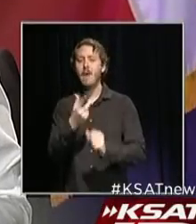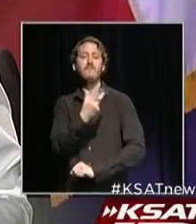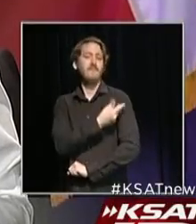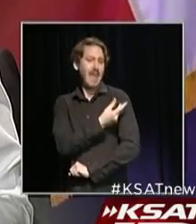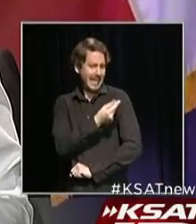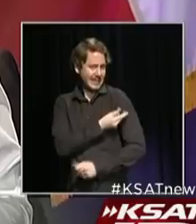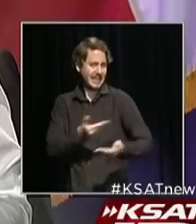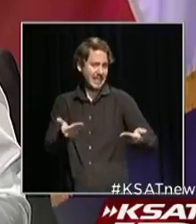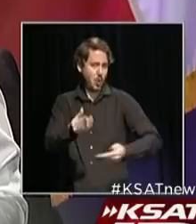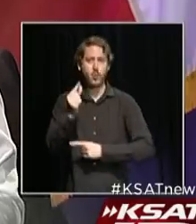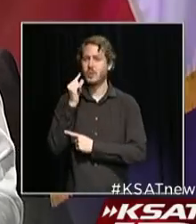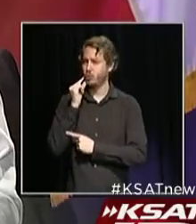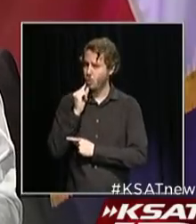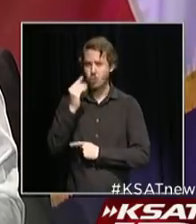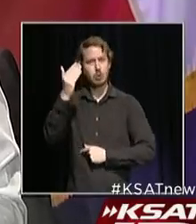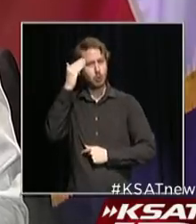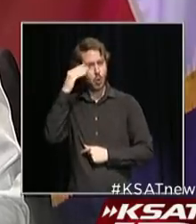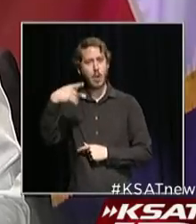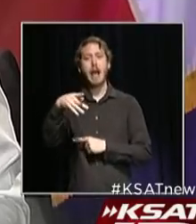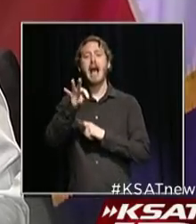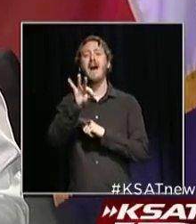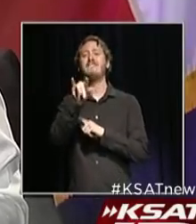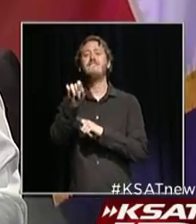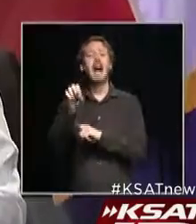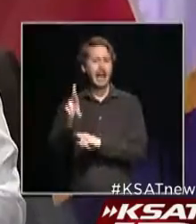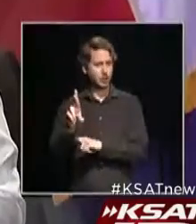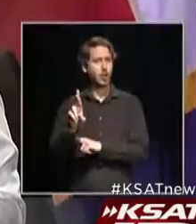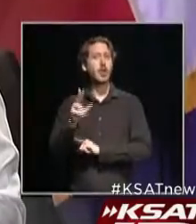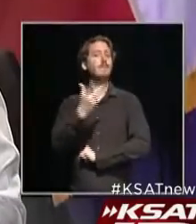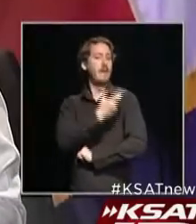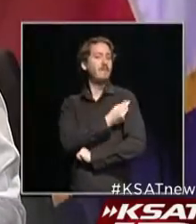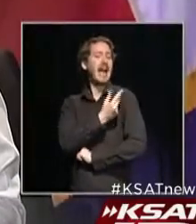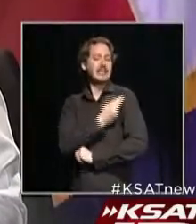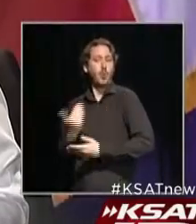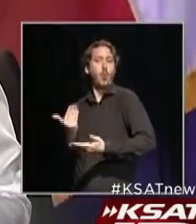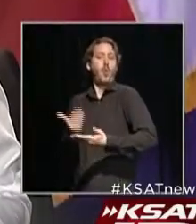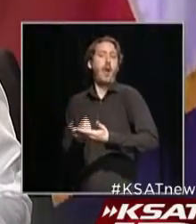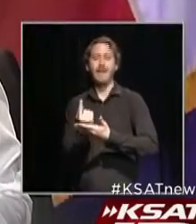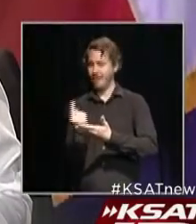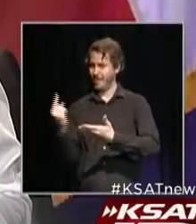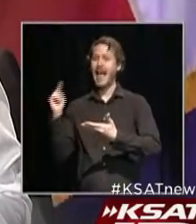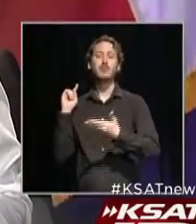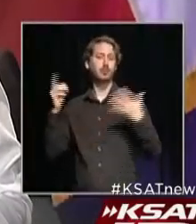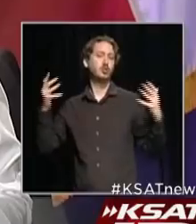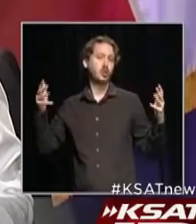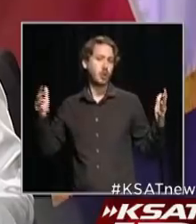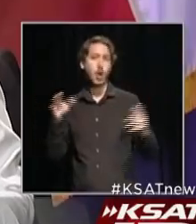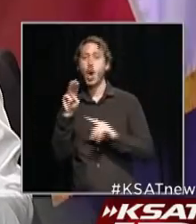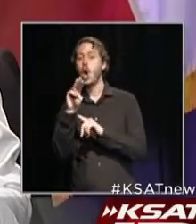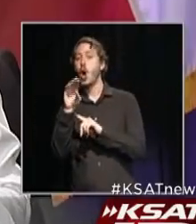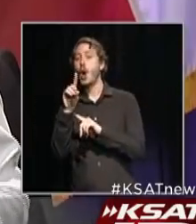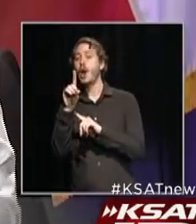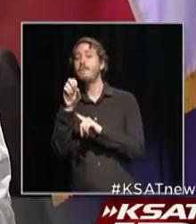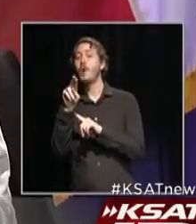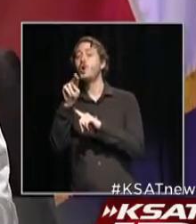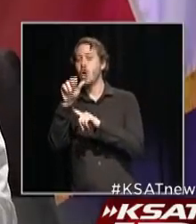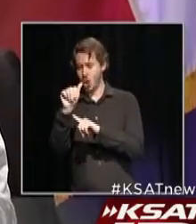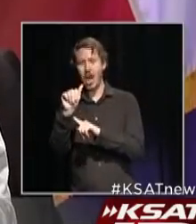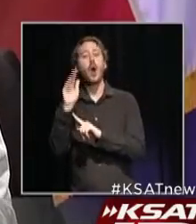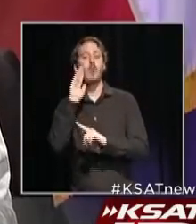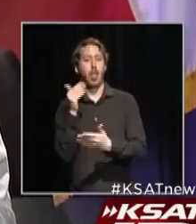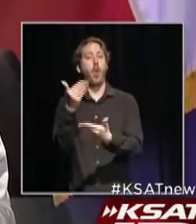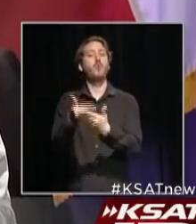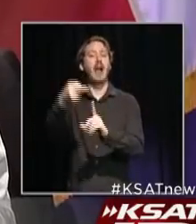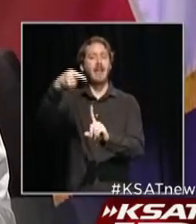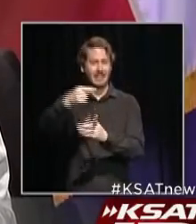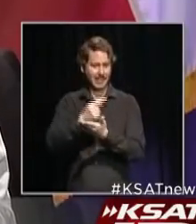County. As you know, the Pfizer vaccine began arriving late last week. The Moderna vaccine began arriving this week. So